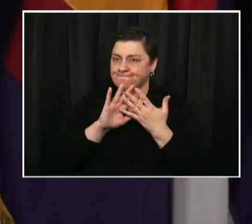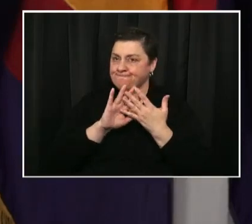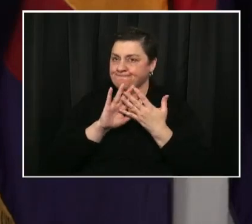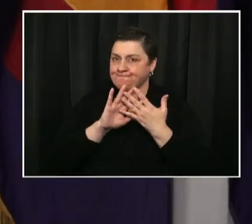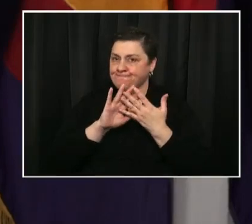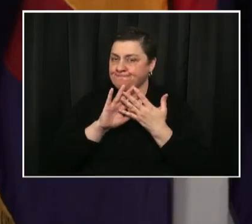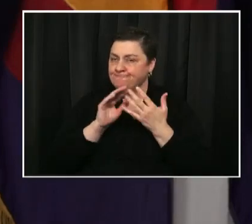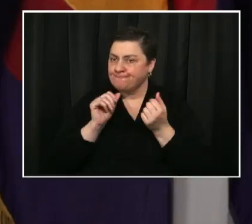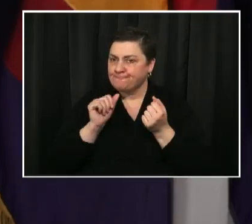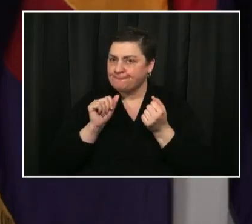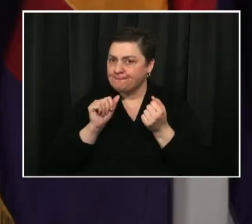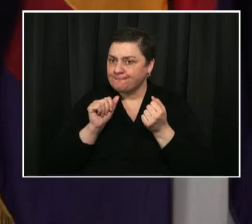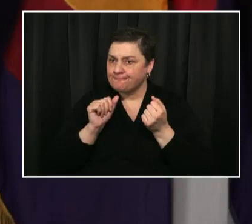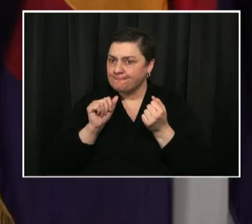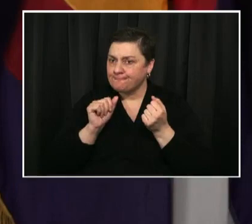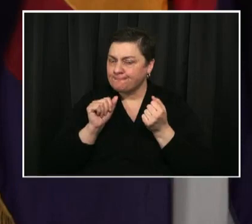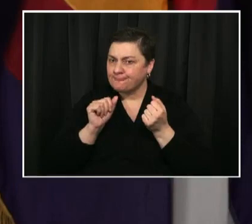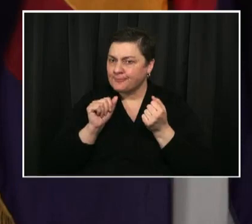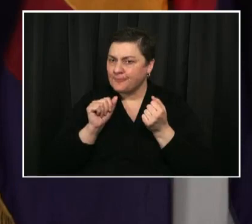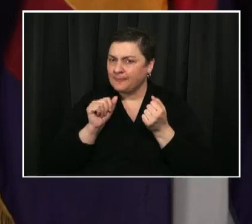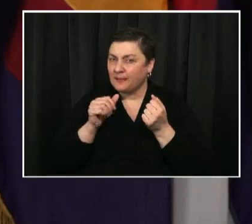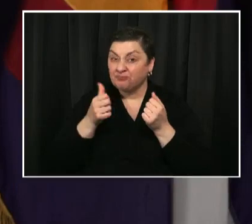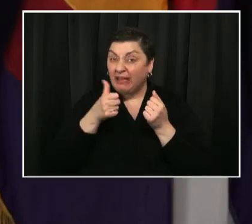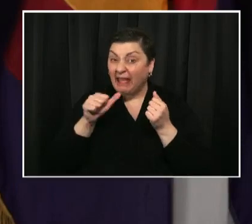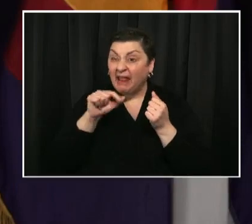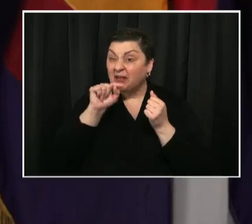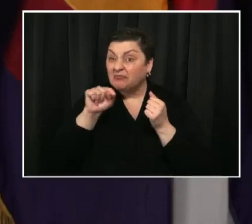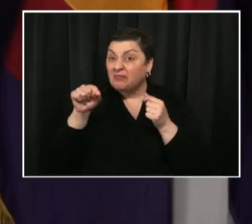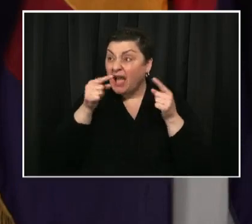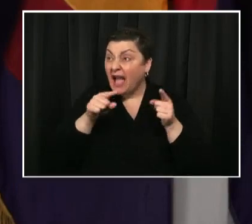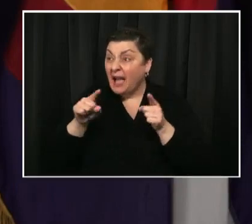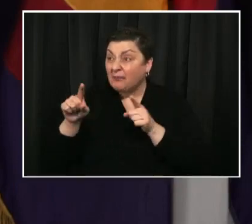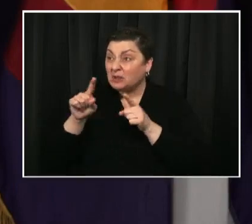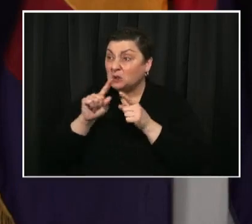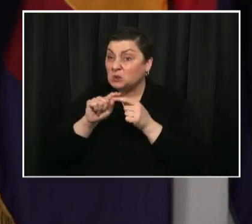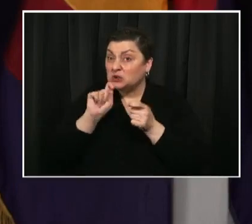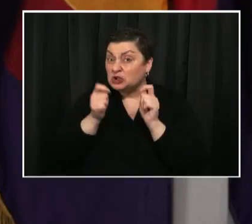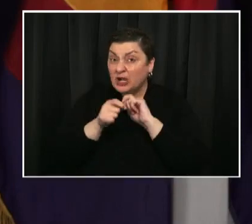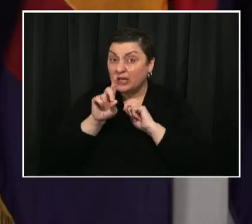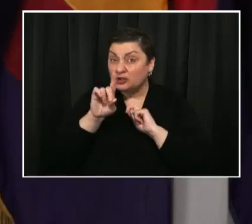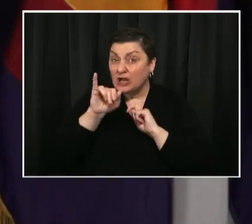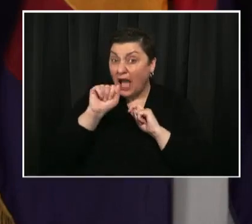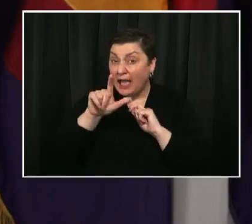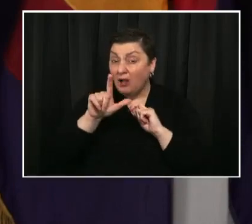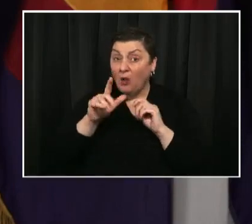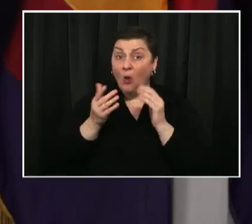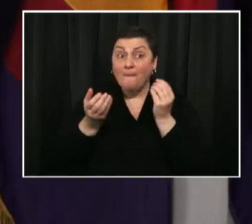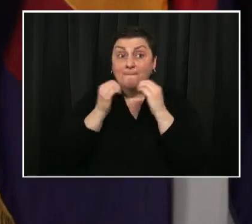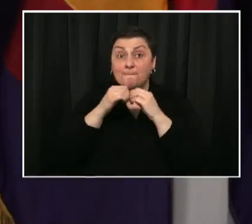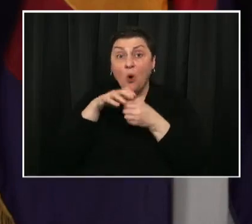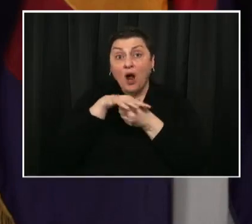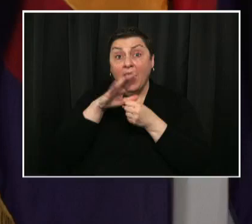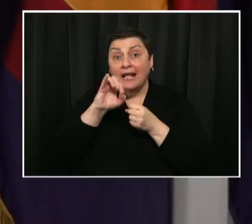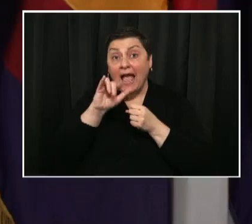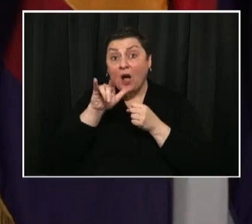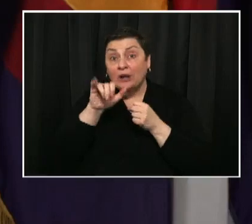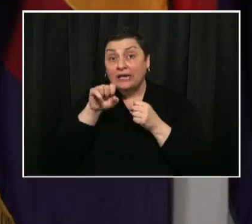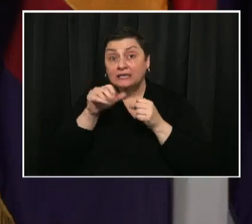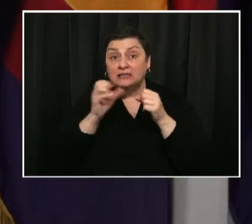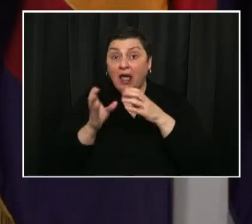any pause on changing the dial or opening up the potential for counties to move to blue? Thank you.